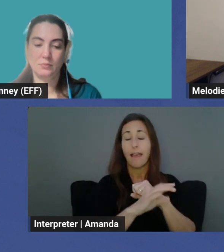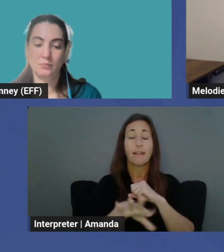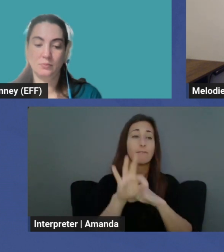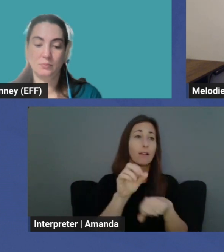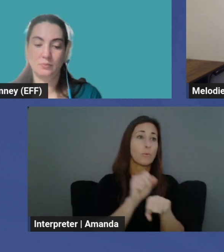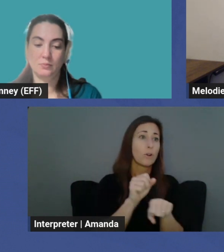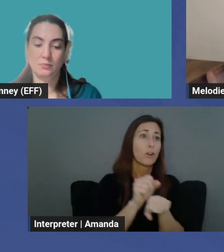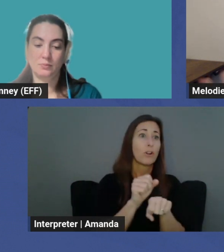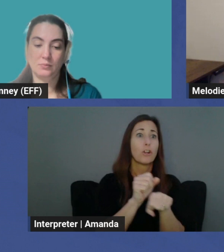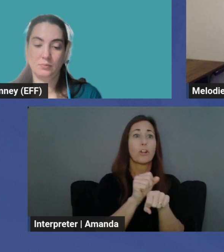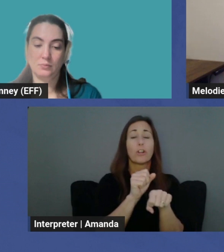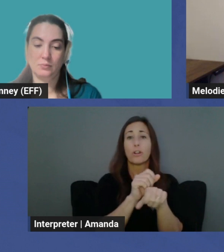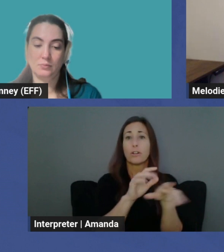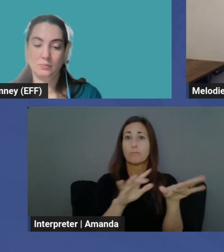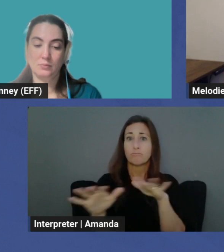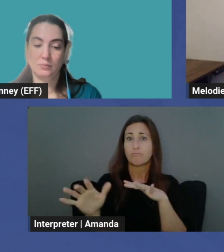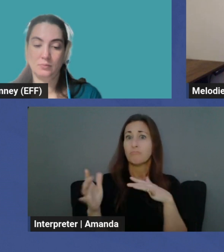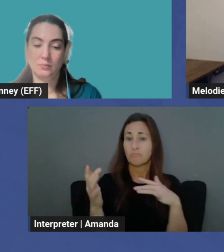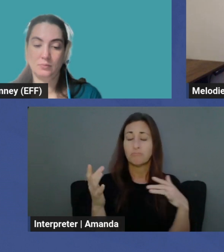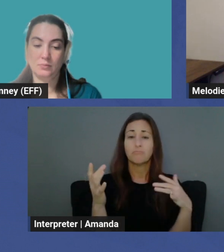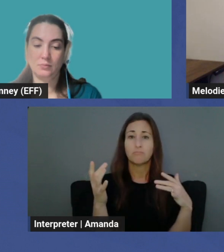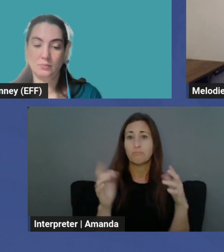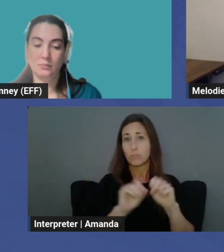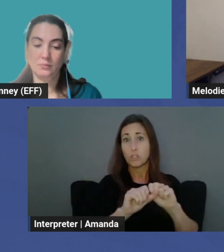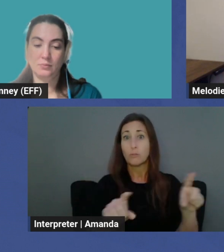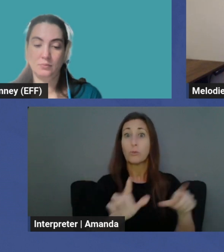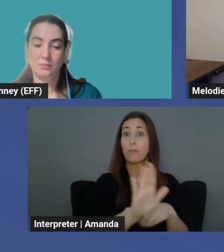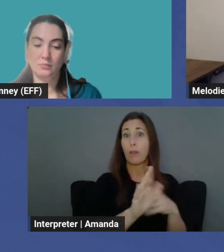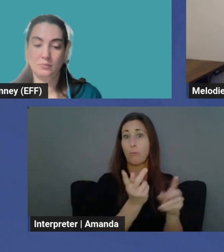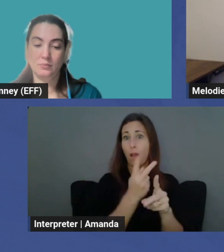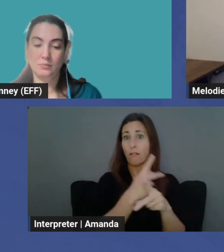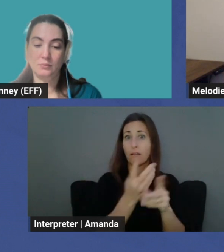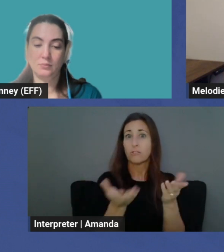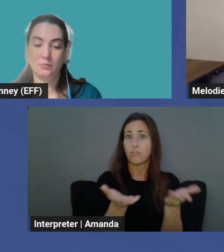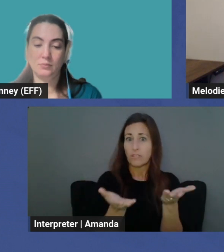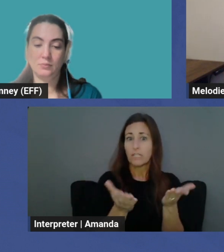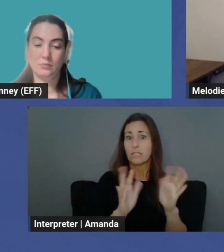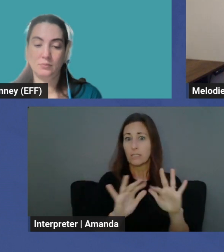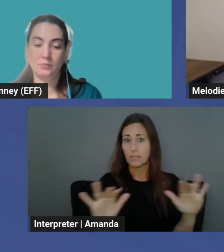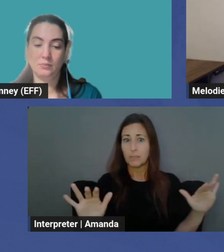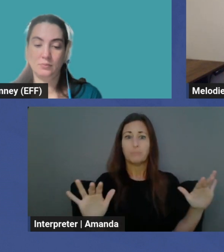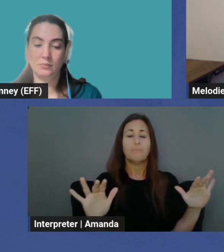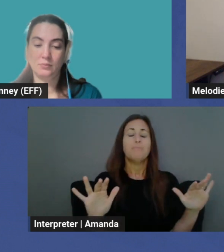distribute their products and services, right? And so